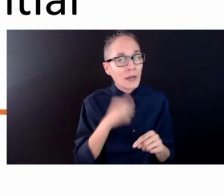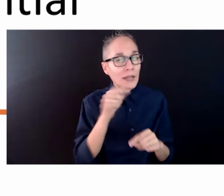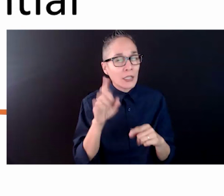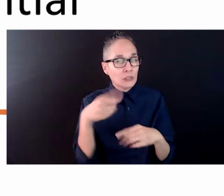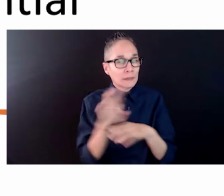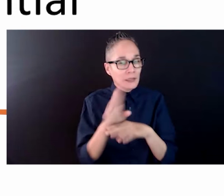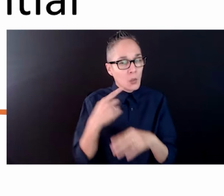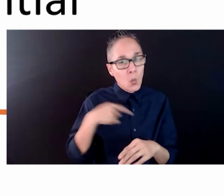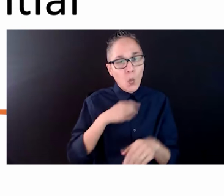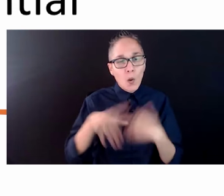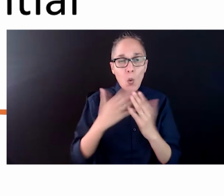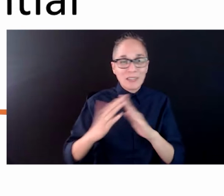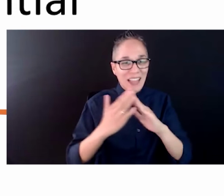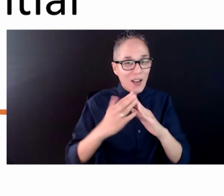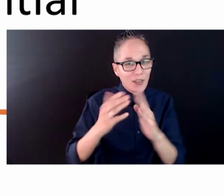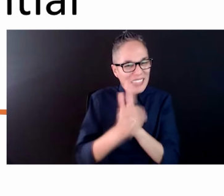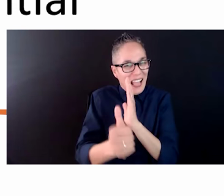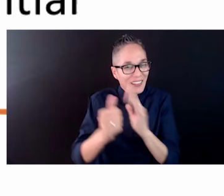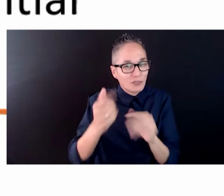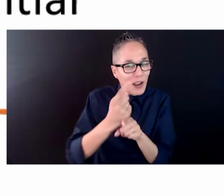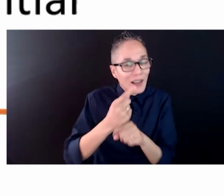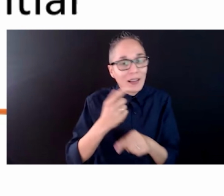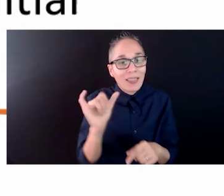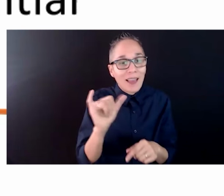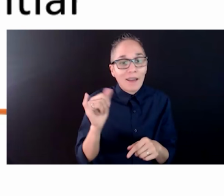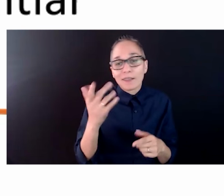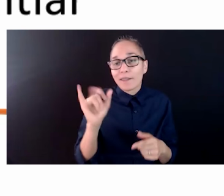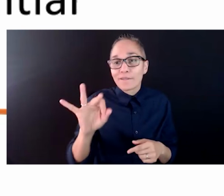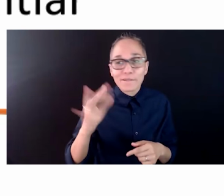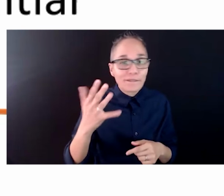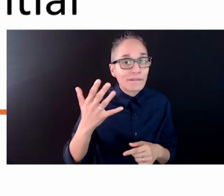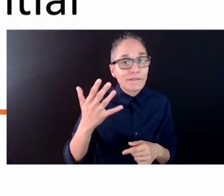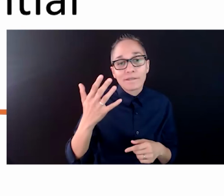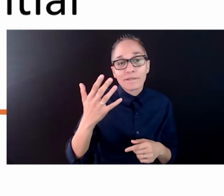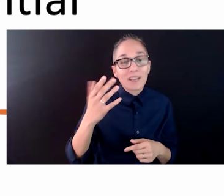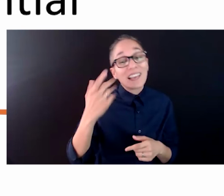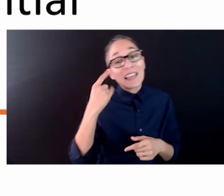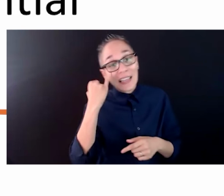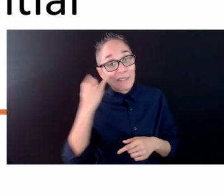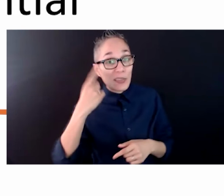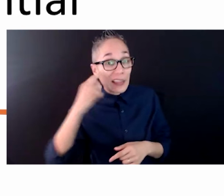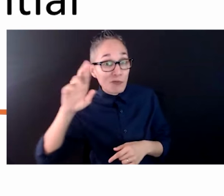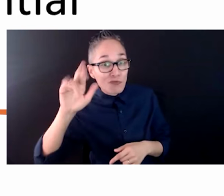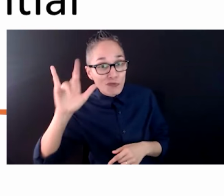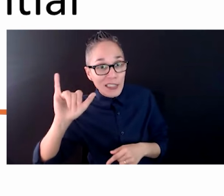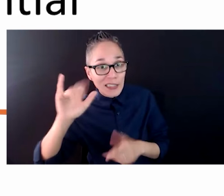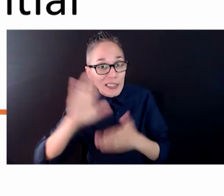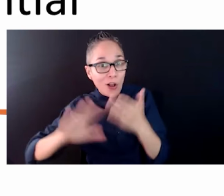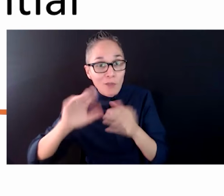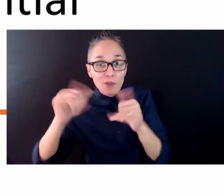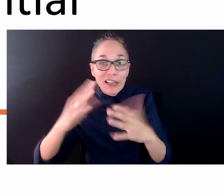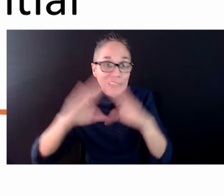town. Because look, we have, in the case of Civic or even Reedley College, we have housing, we have